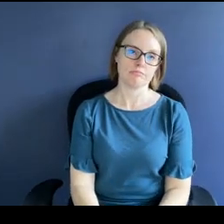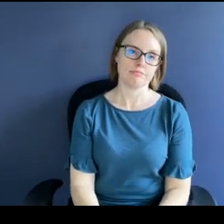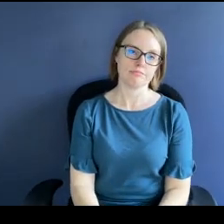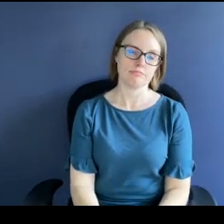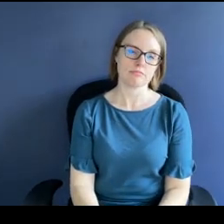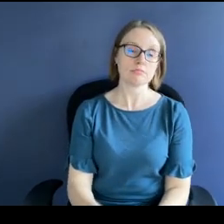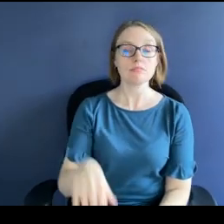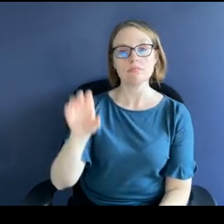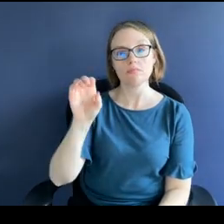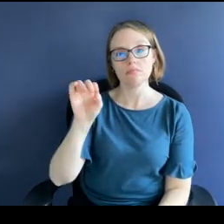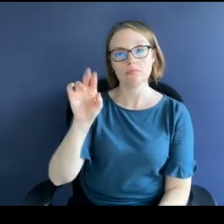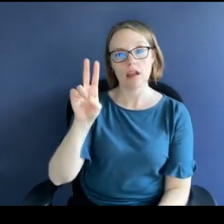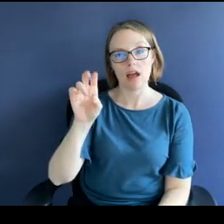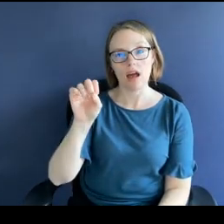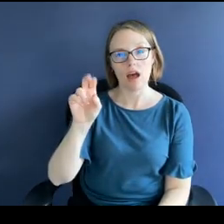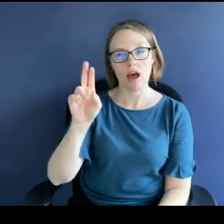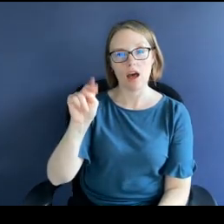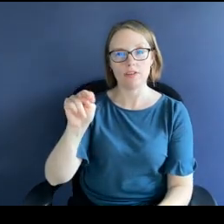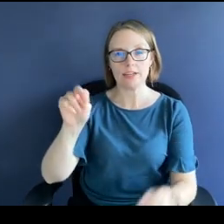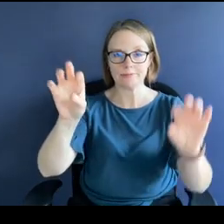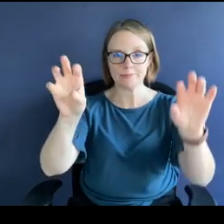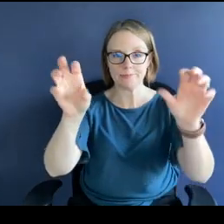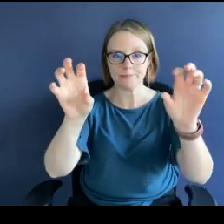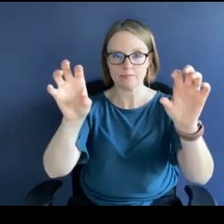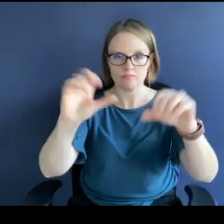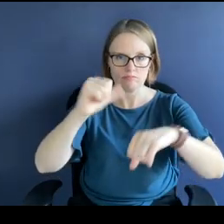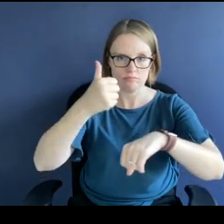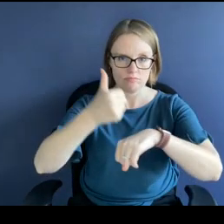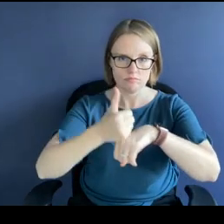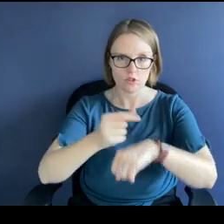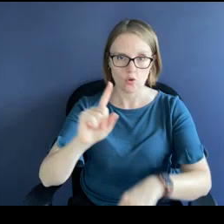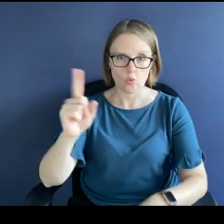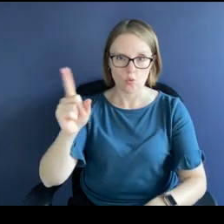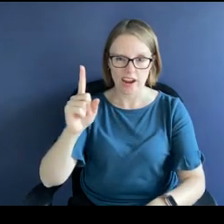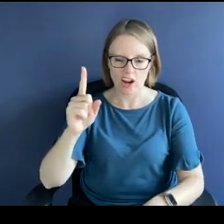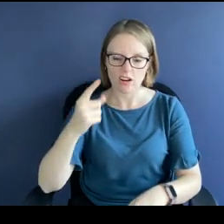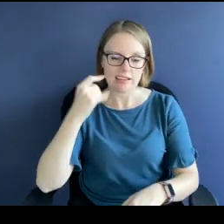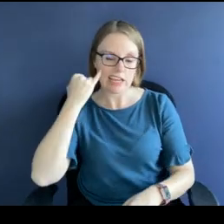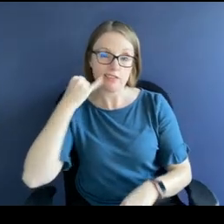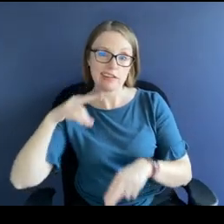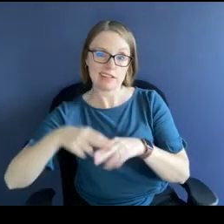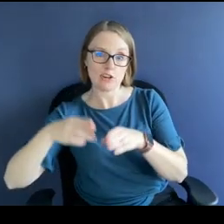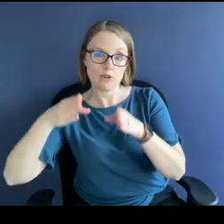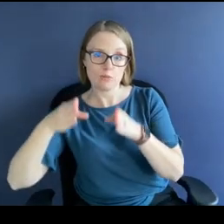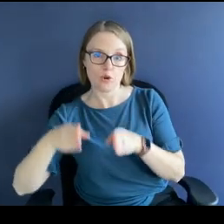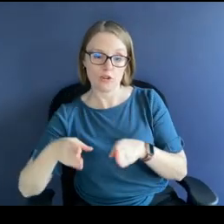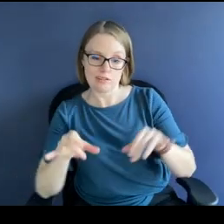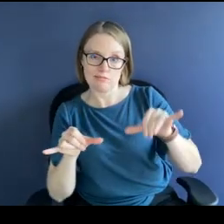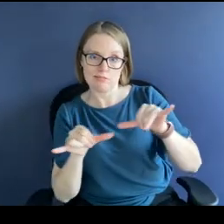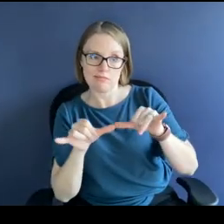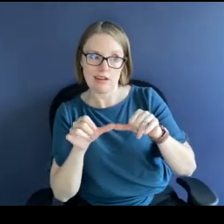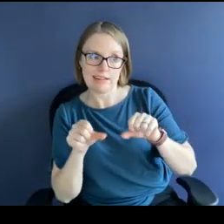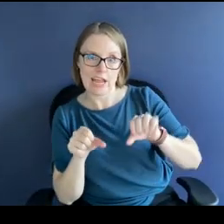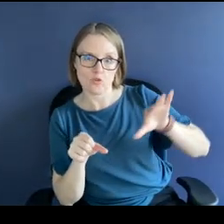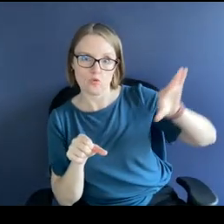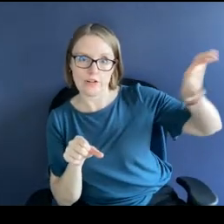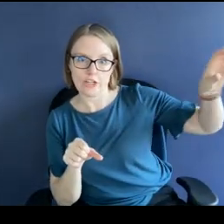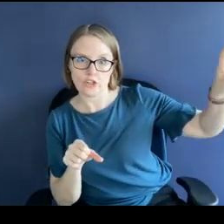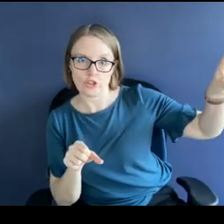Oven controls should be mounted within the recommended reach of a seated user